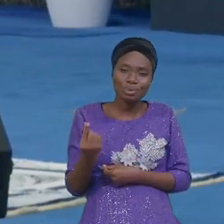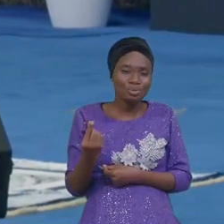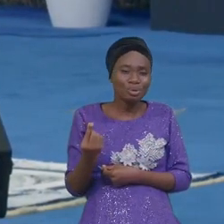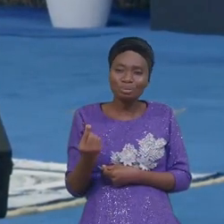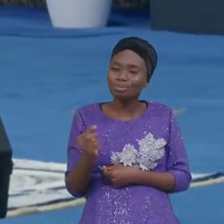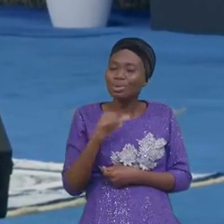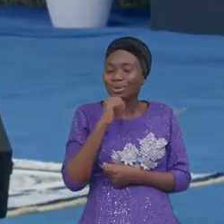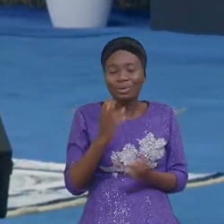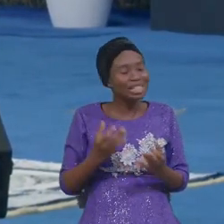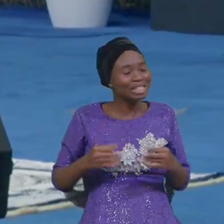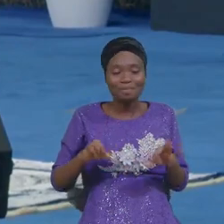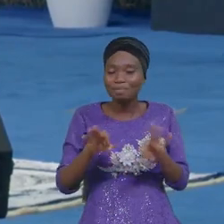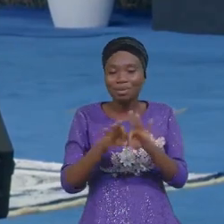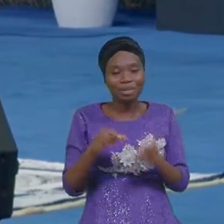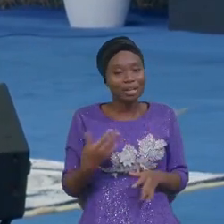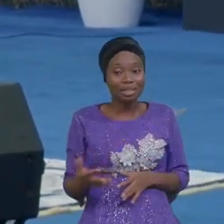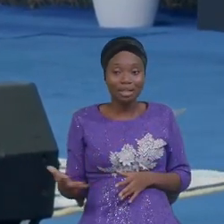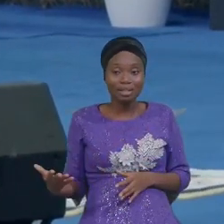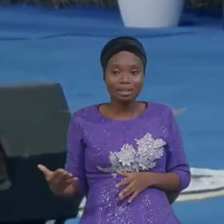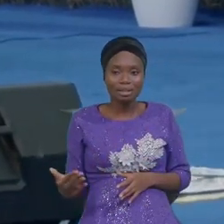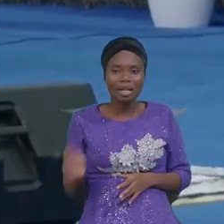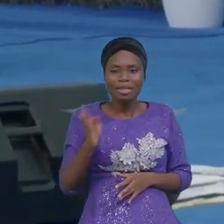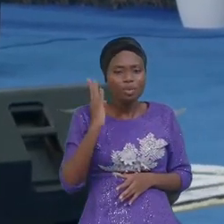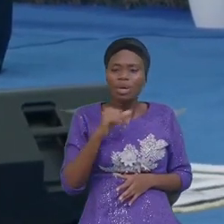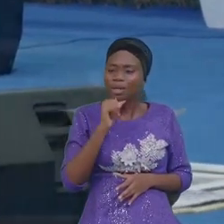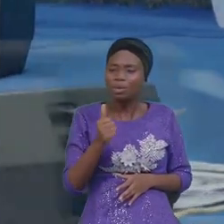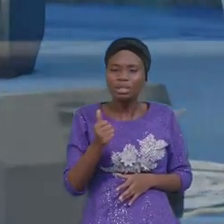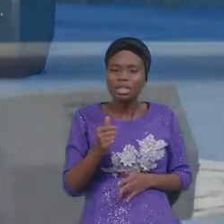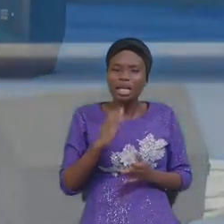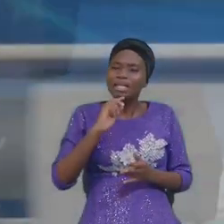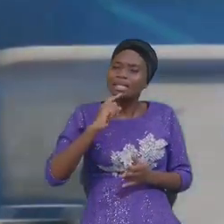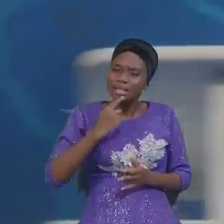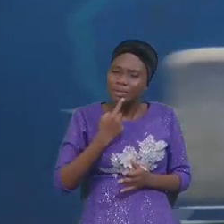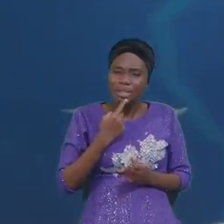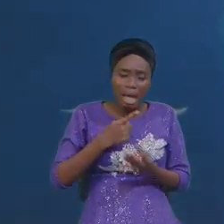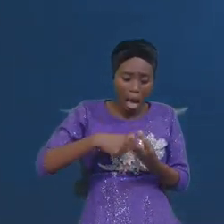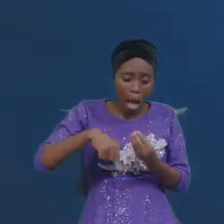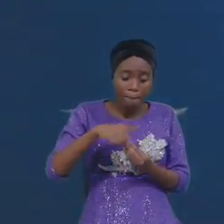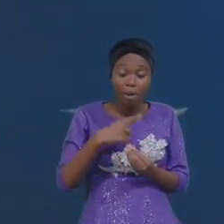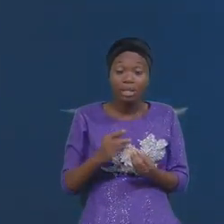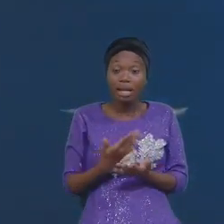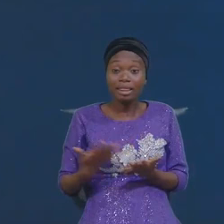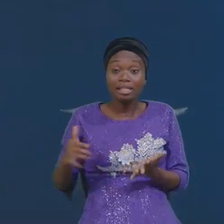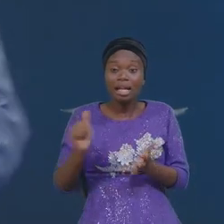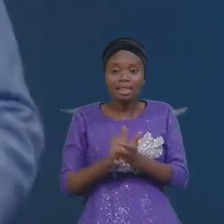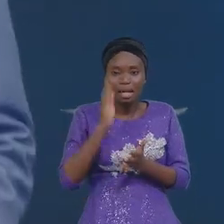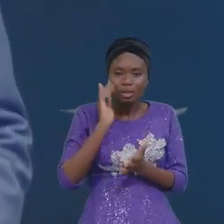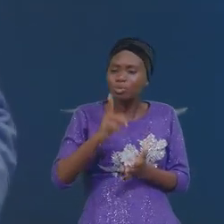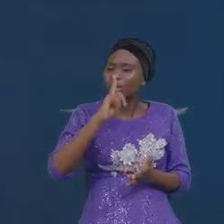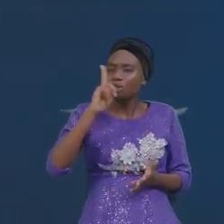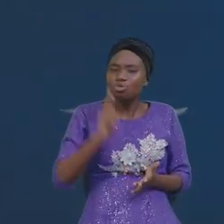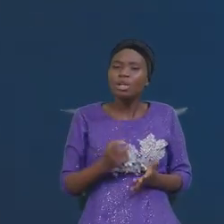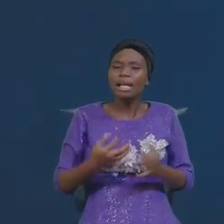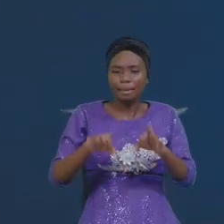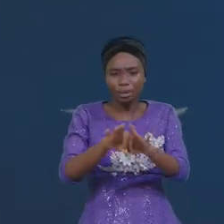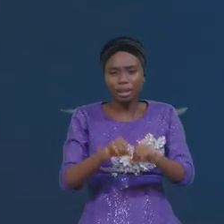inconsequential things, but they were not serious about the things that were really essential. Look at